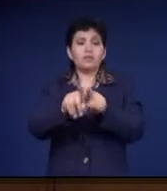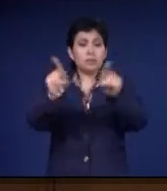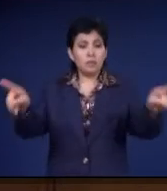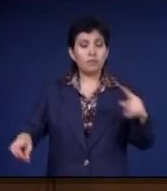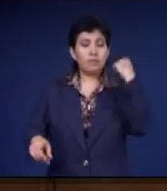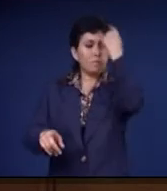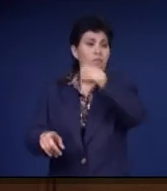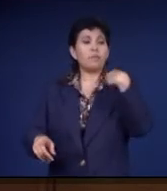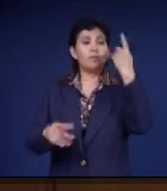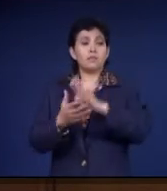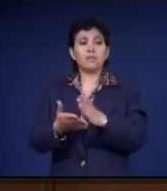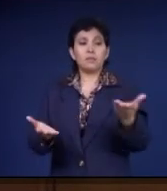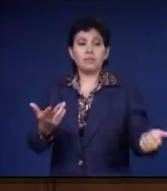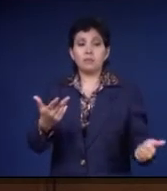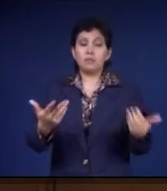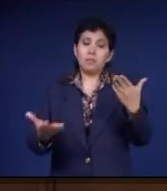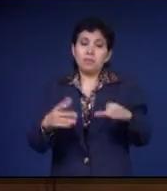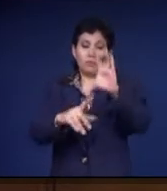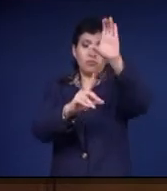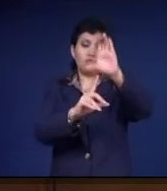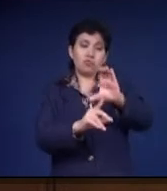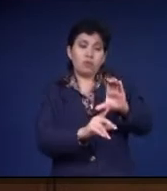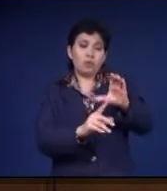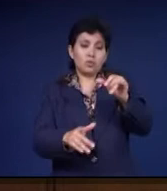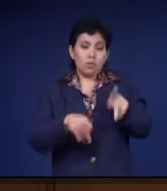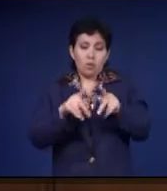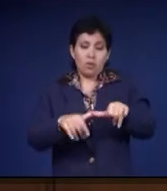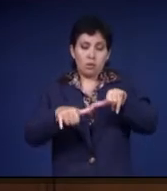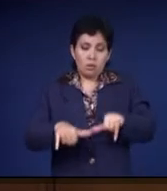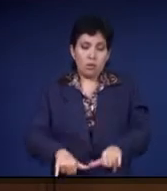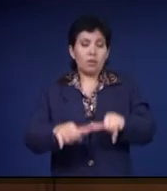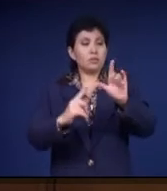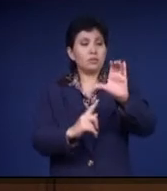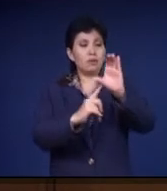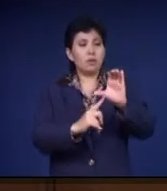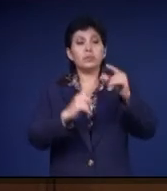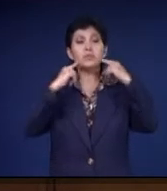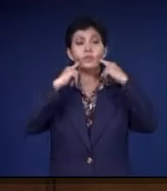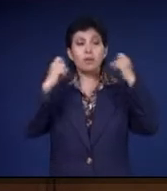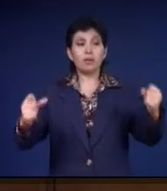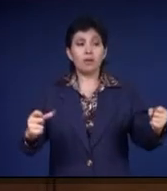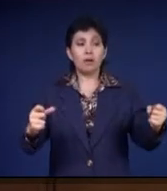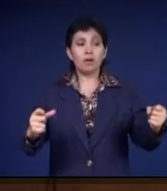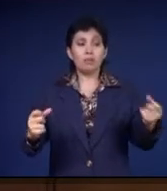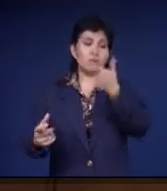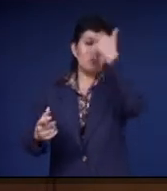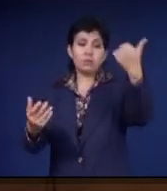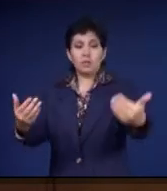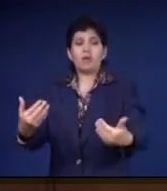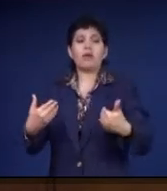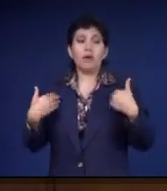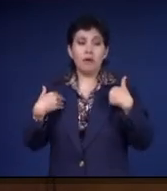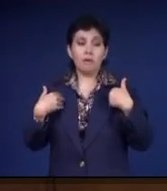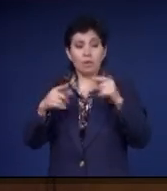places, like people living in Cheras or people living in Kapong, Selayang. Because they have